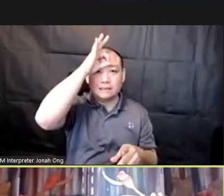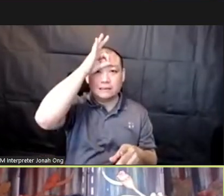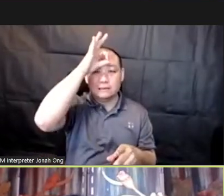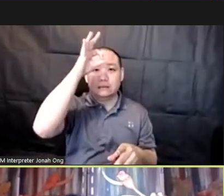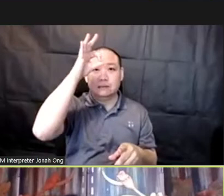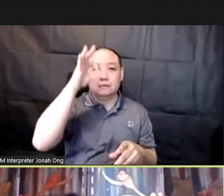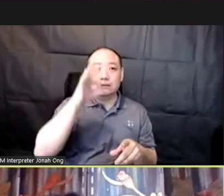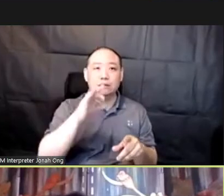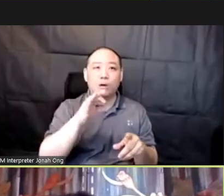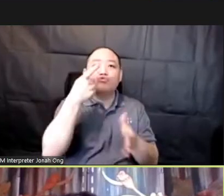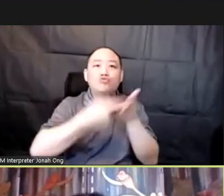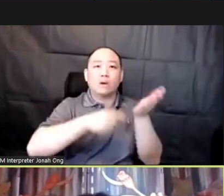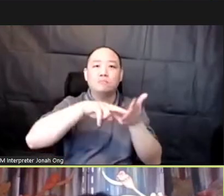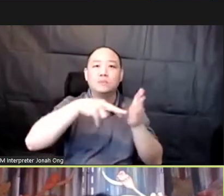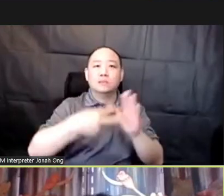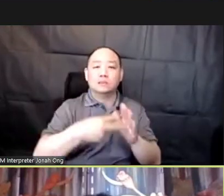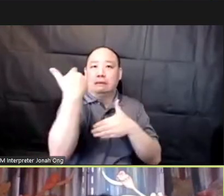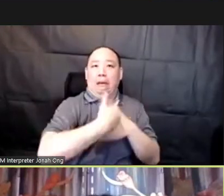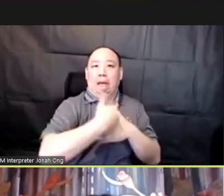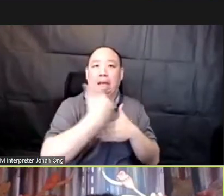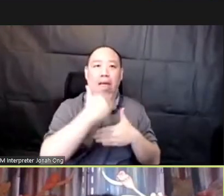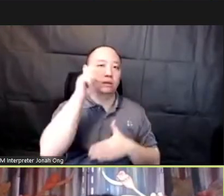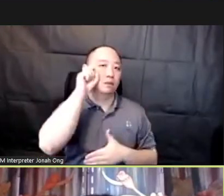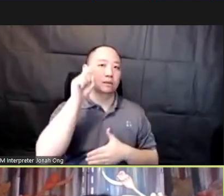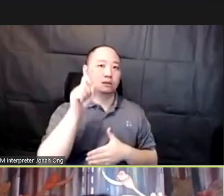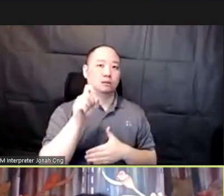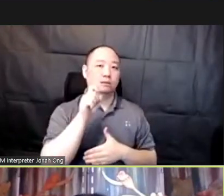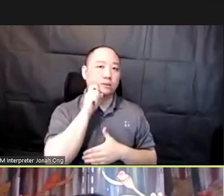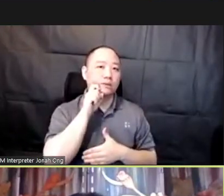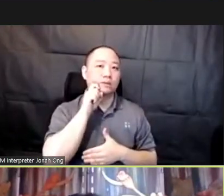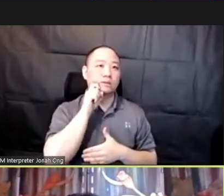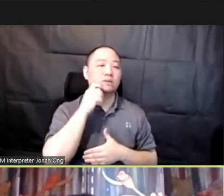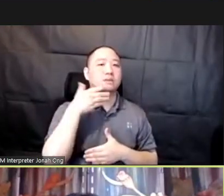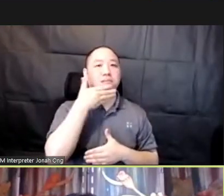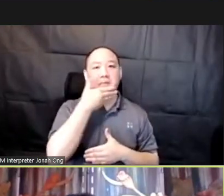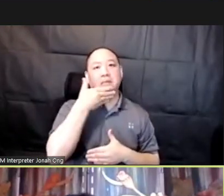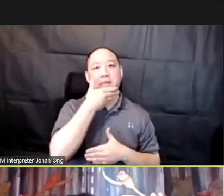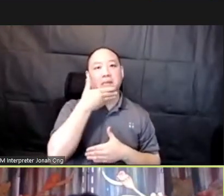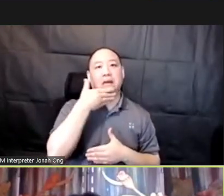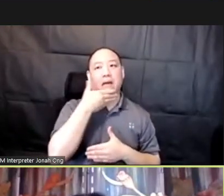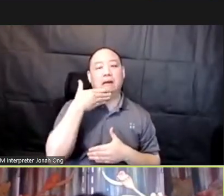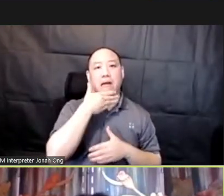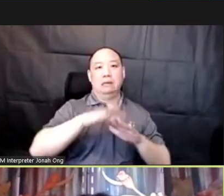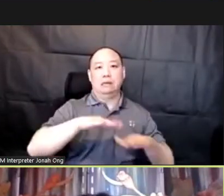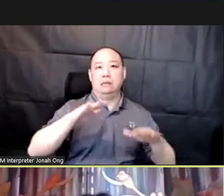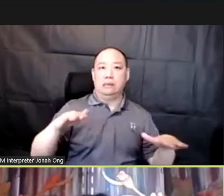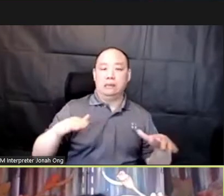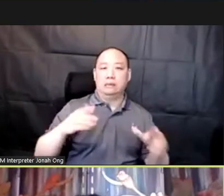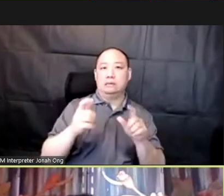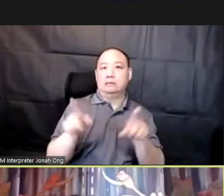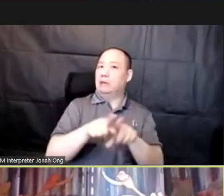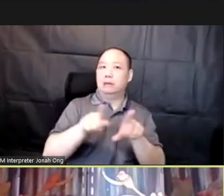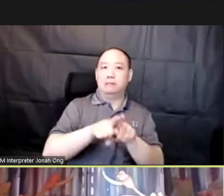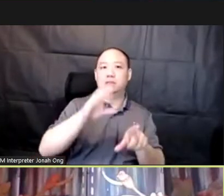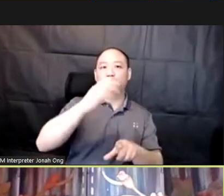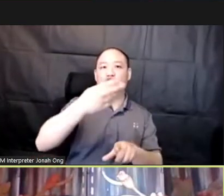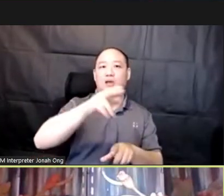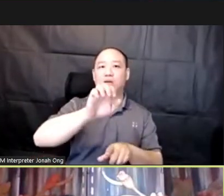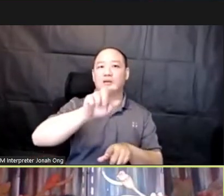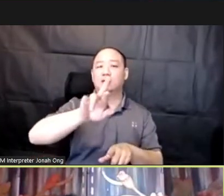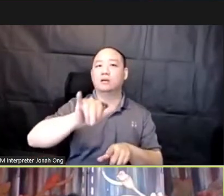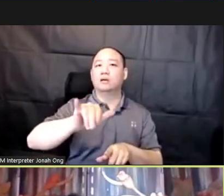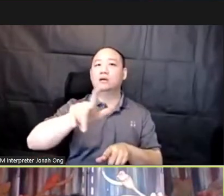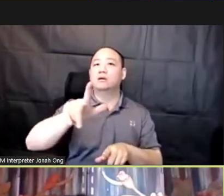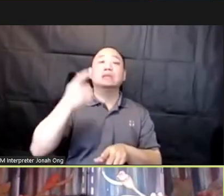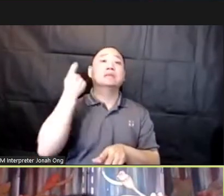they have been sexually harassed. So that's very important to be taught even at a young age, like Cheryl pointed out. And also consent as well, like